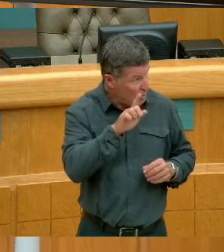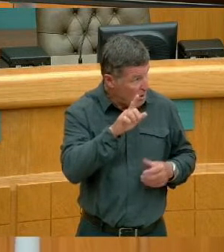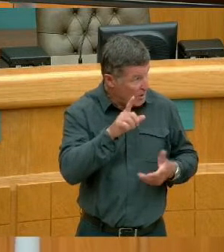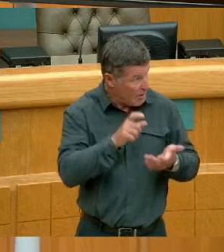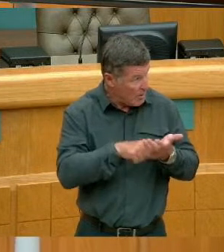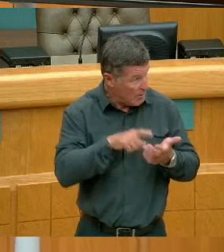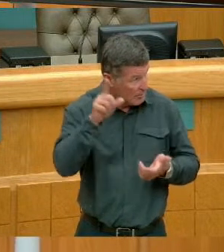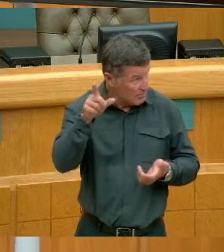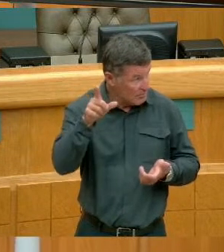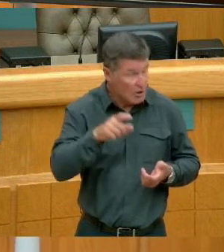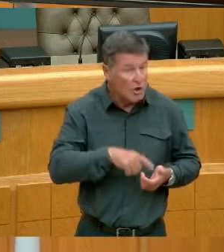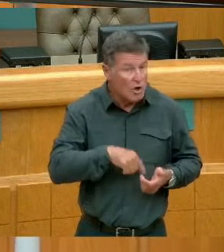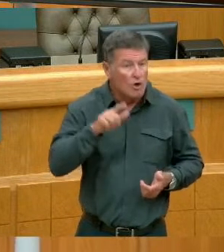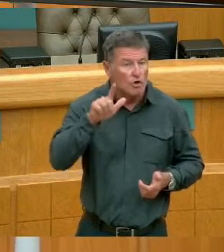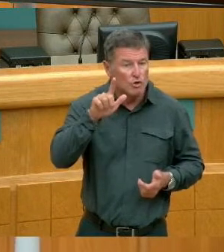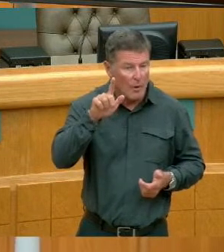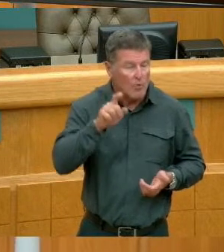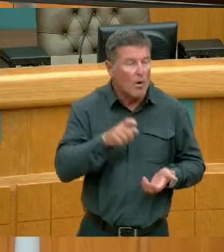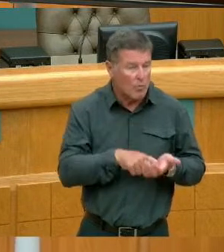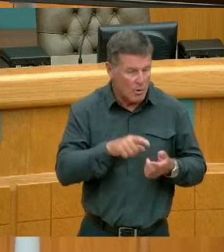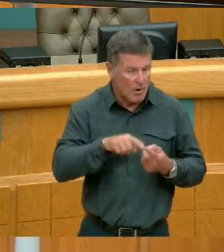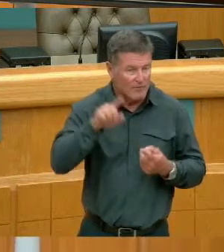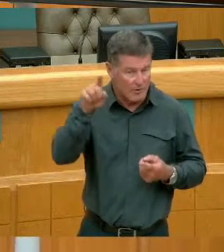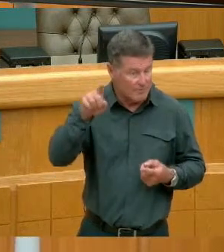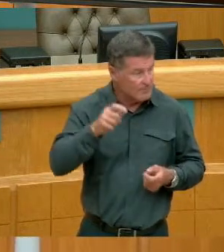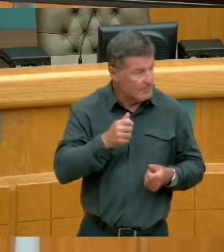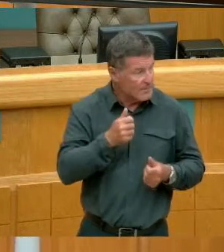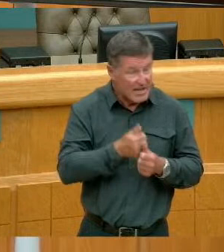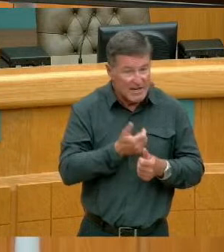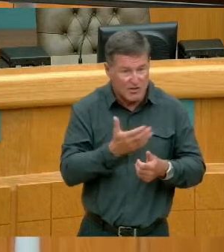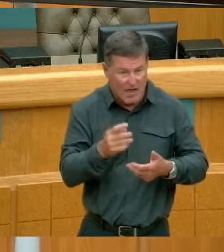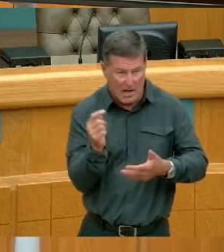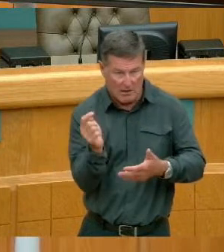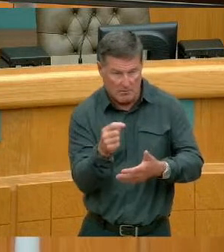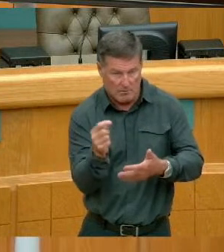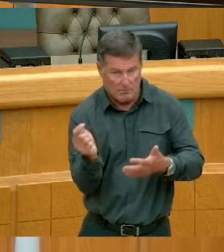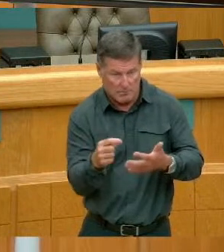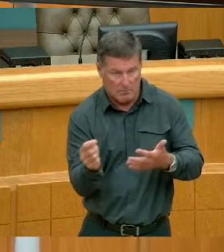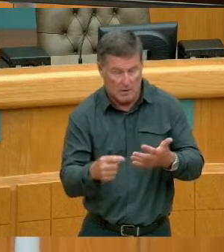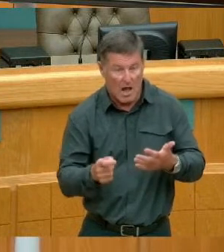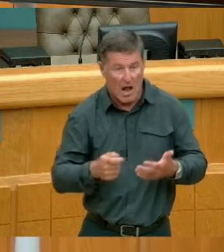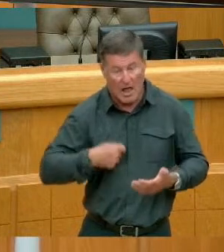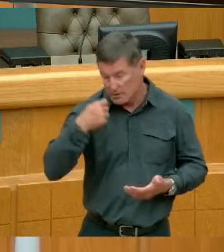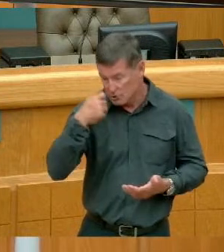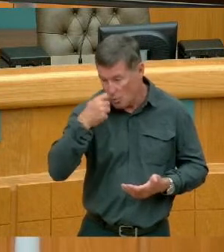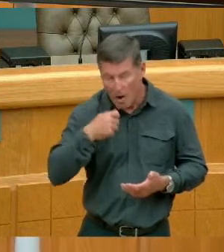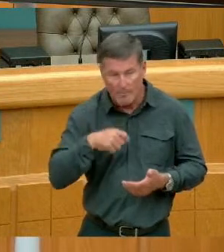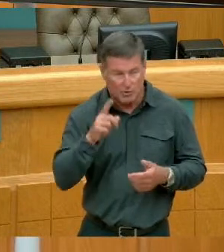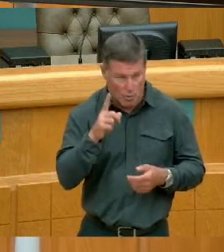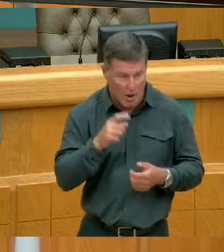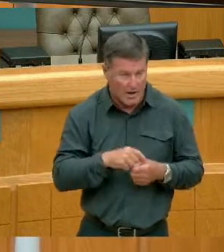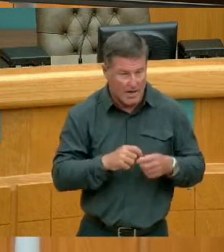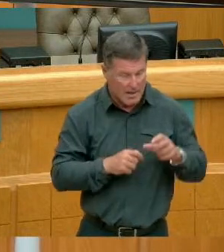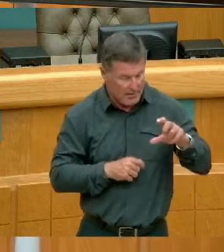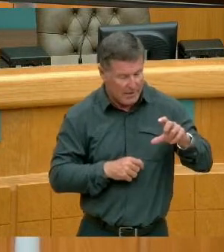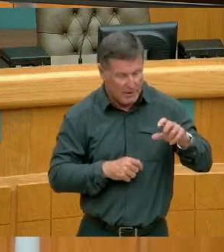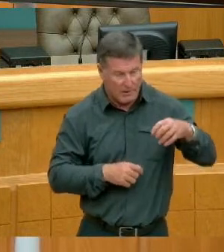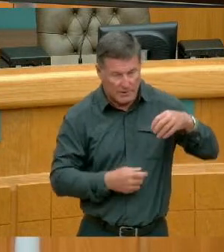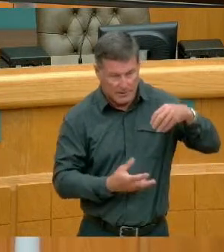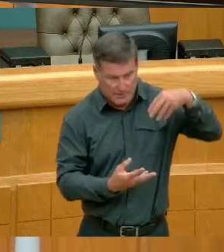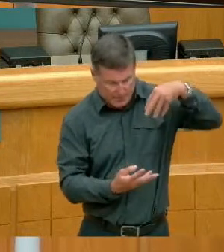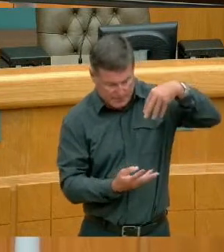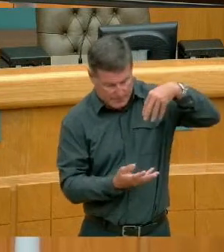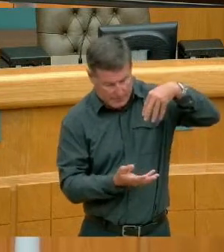It is 21 requests, and each item is a request. So swabs are a request. The pipette is the little thing that